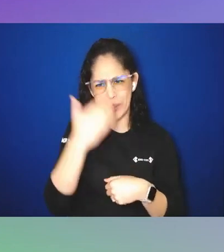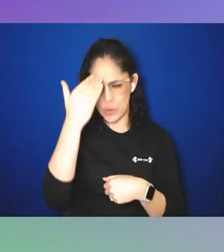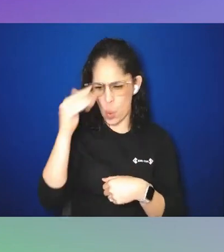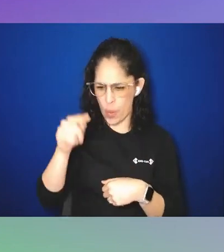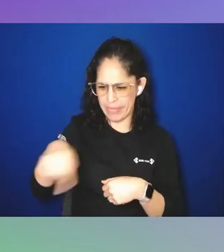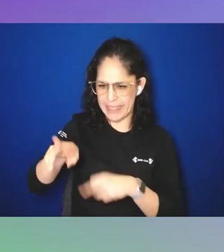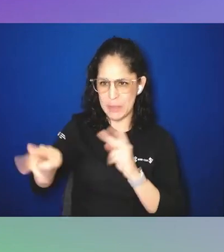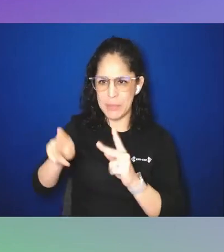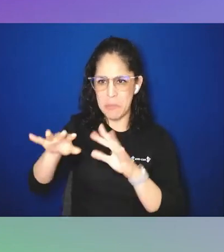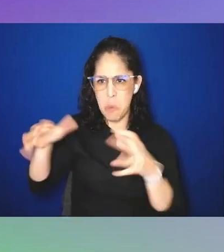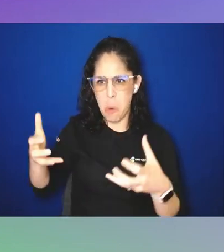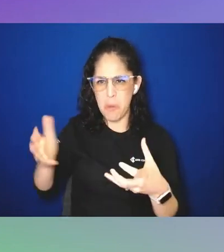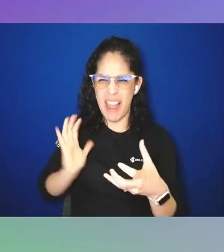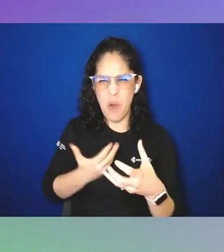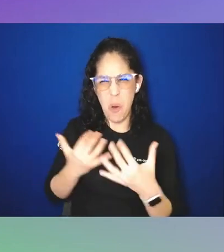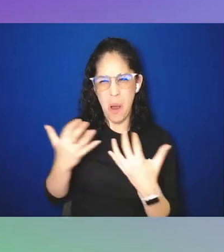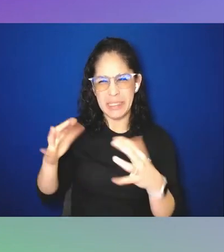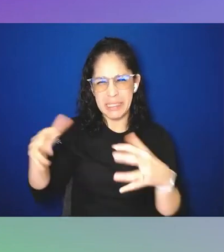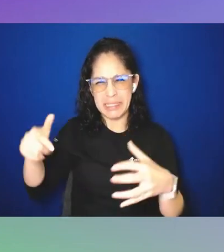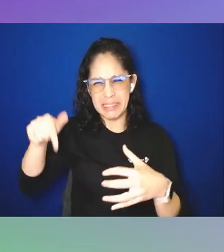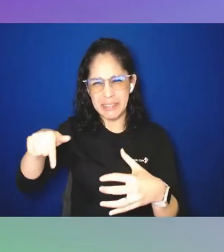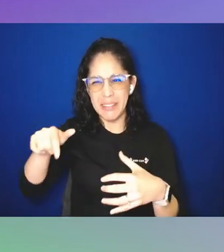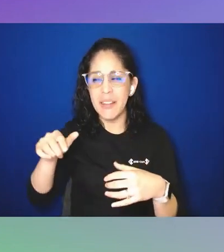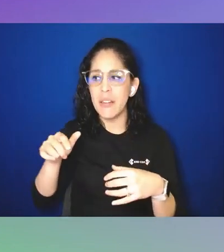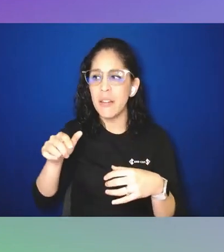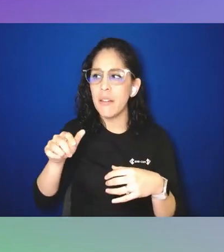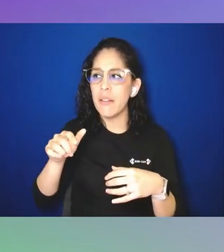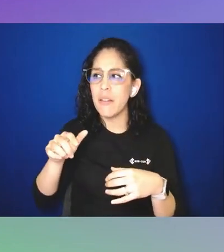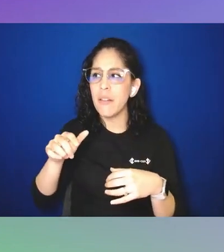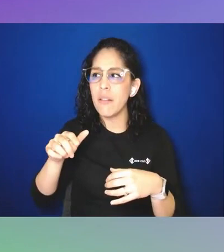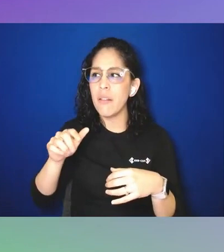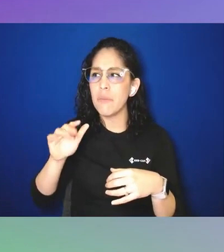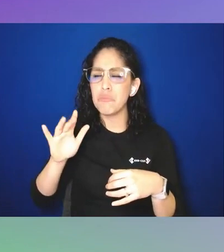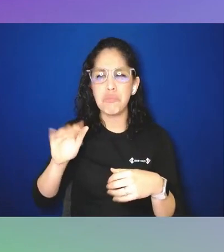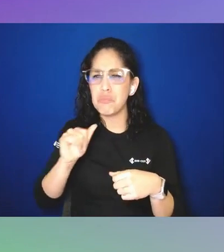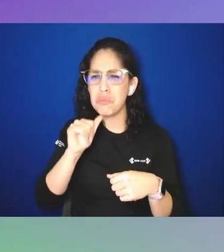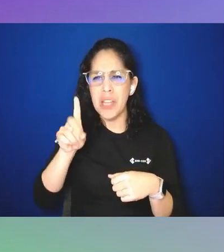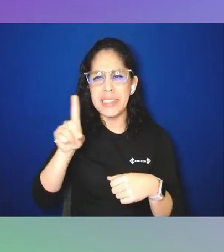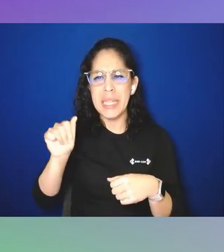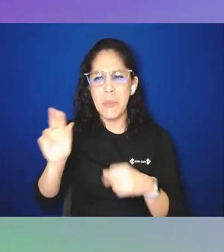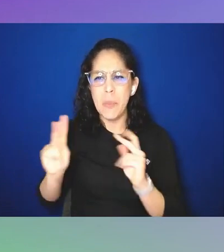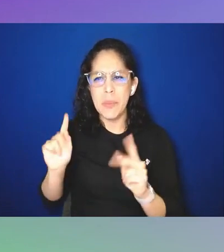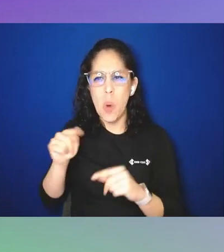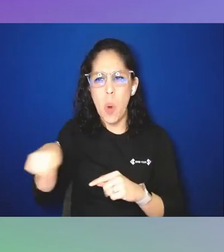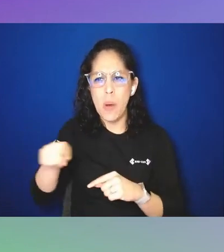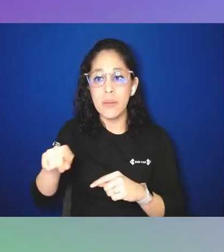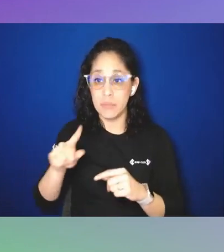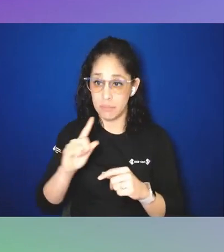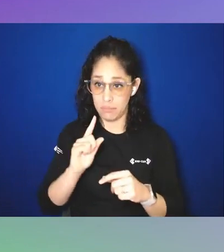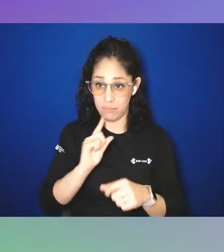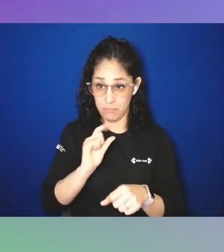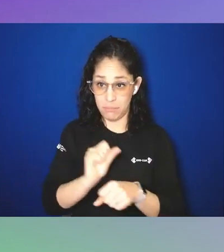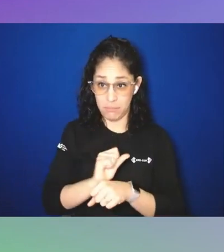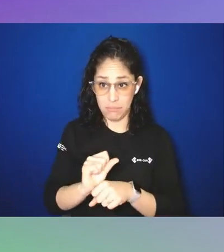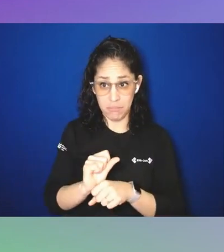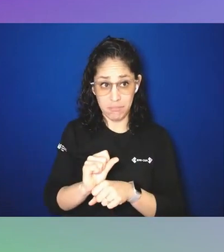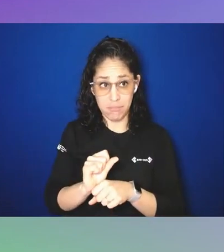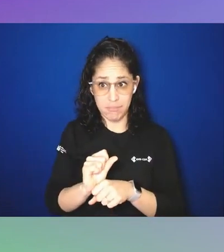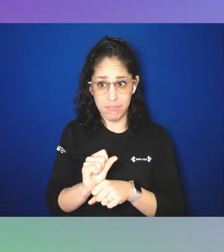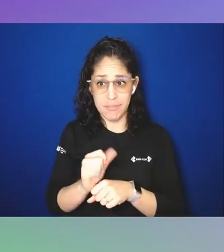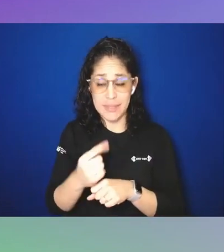audience are not disabled people. And that may actually literally be, say your audience